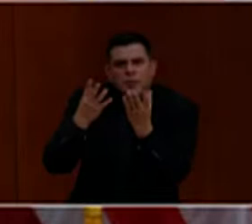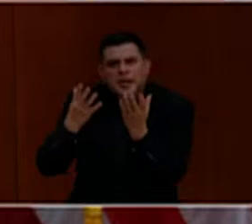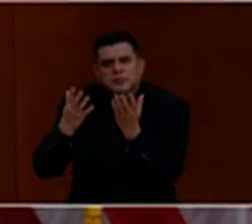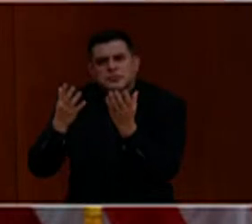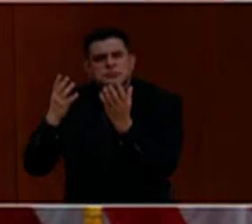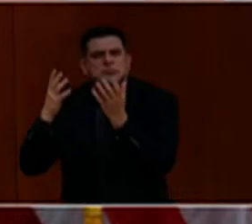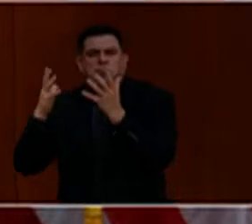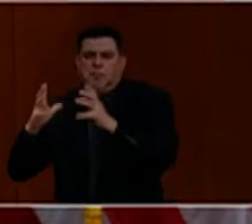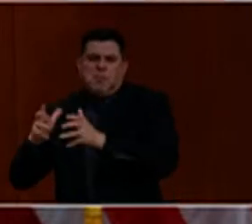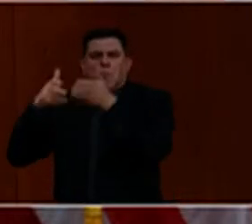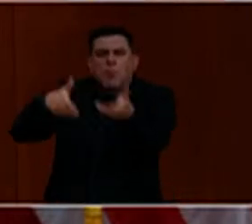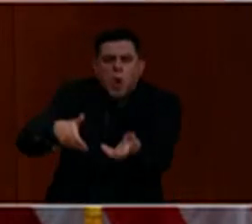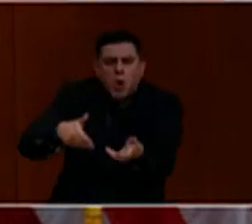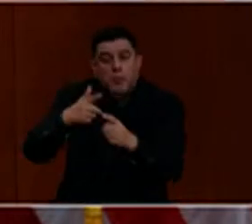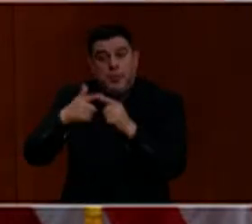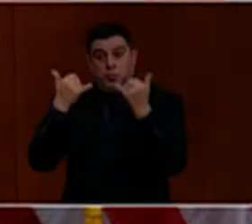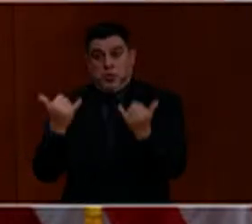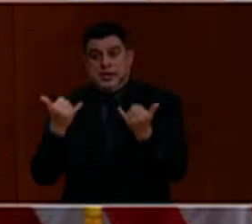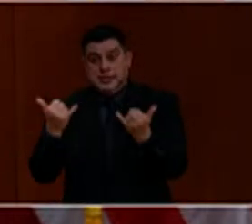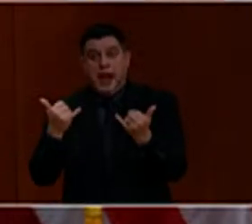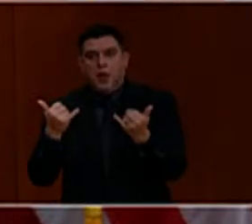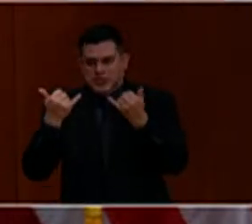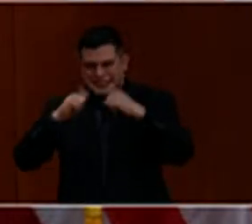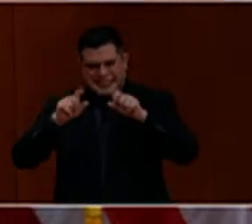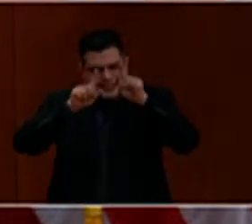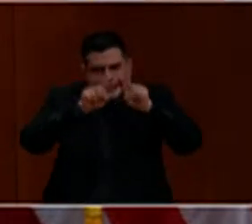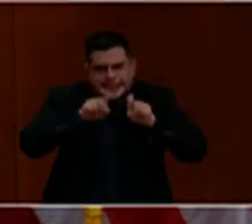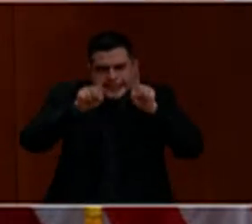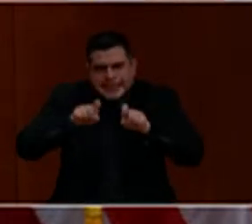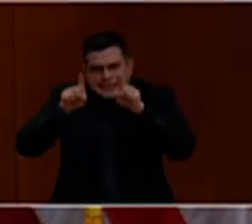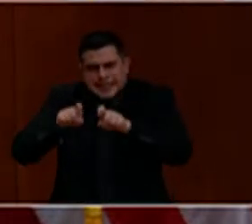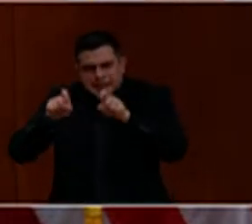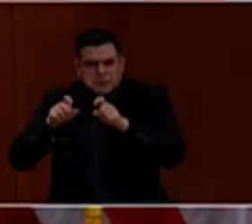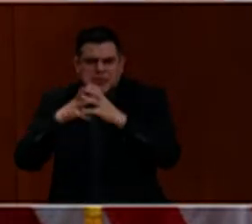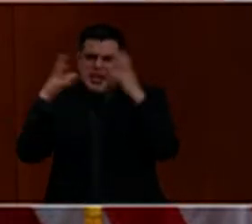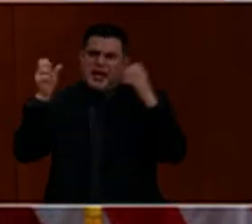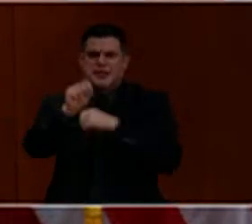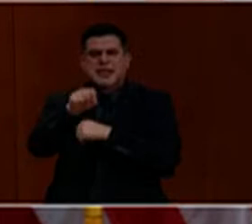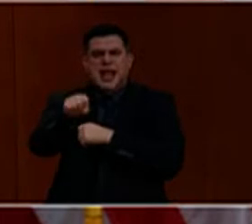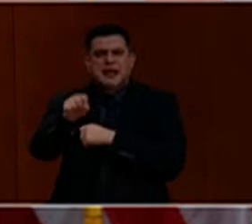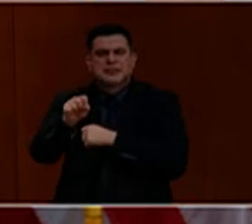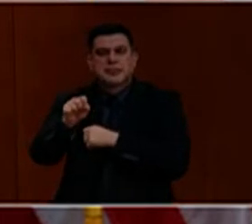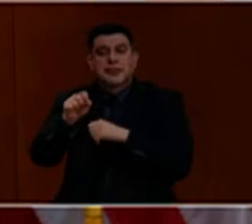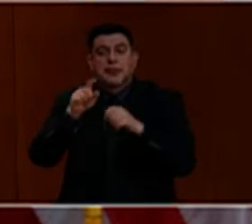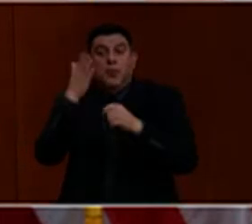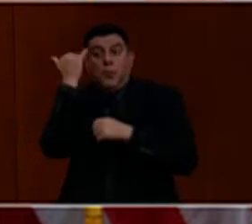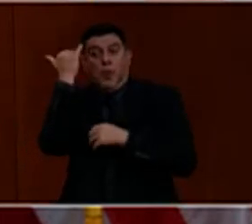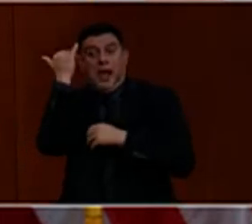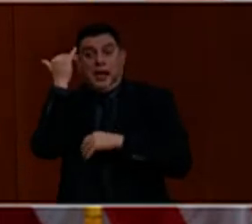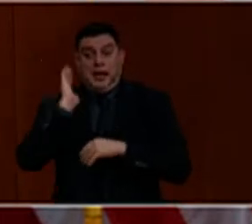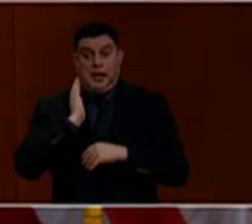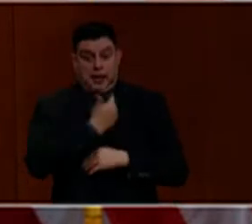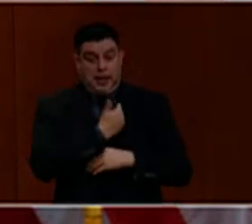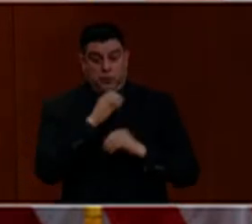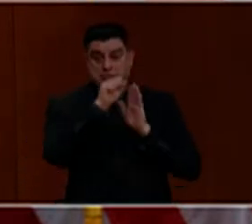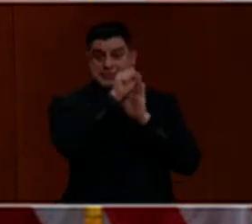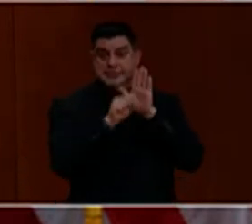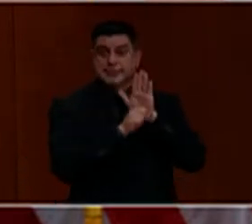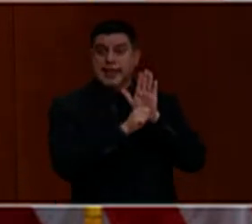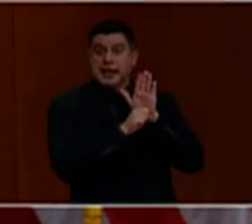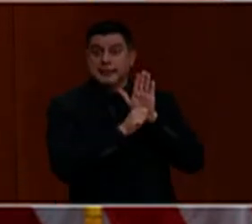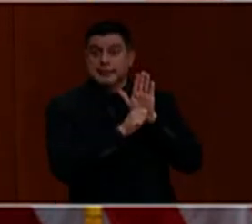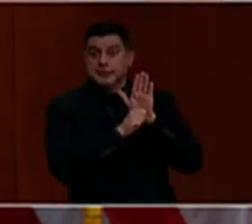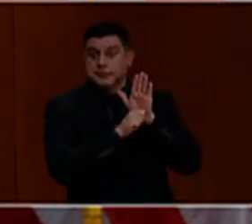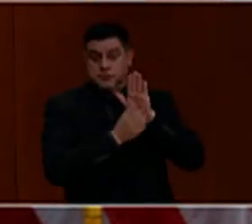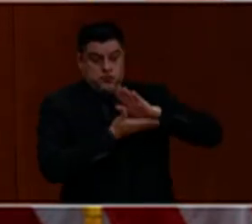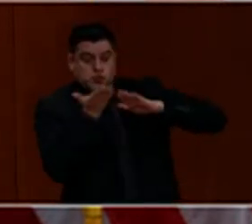we're testing a lot. I think part of the reason why some of our sites aren't doing as much is because people aren't going as much as they